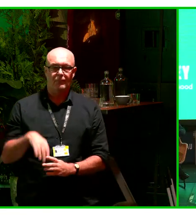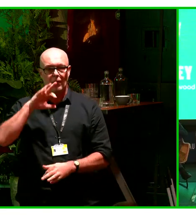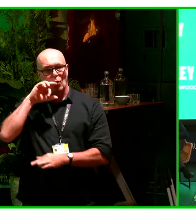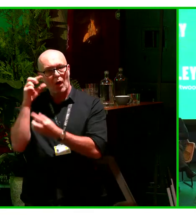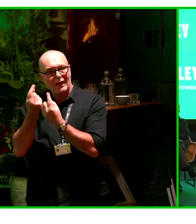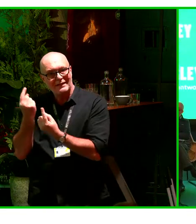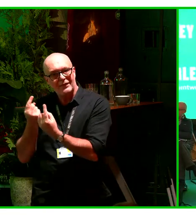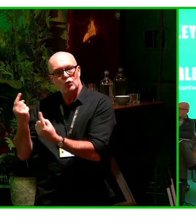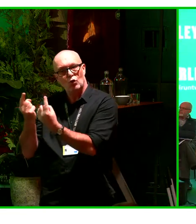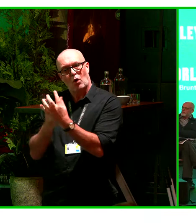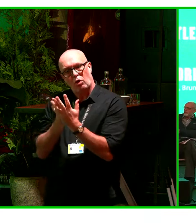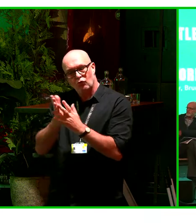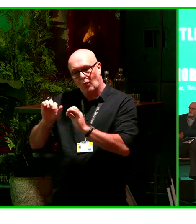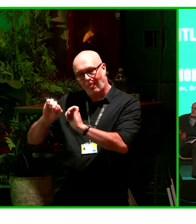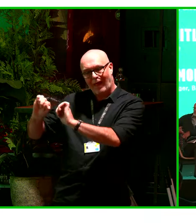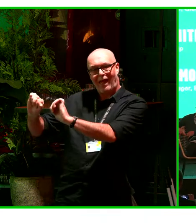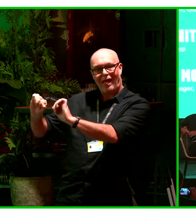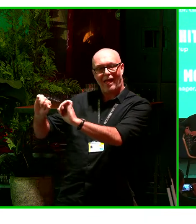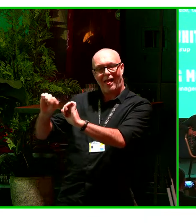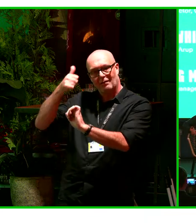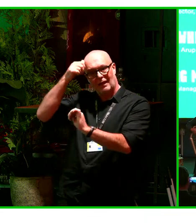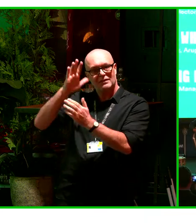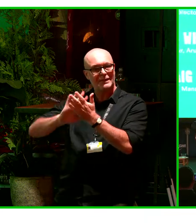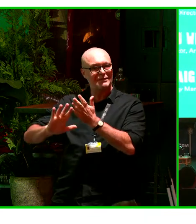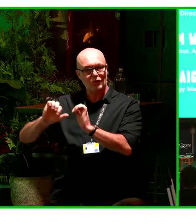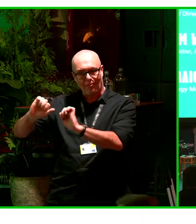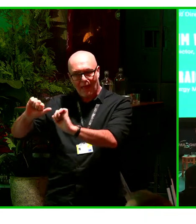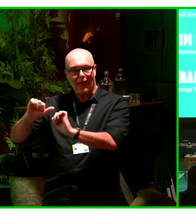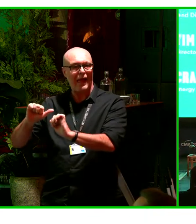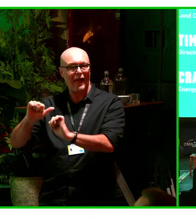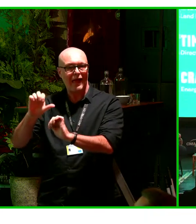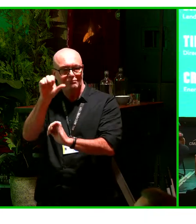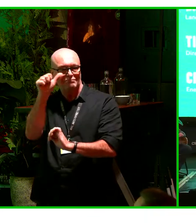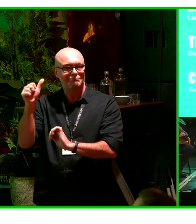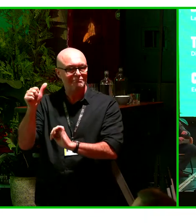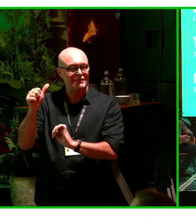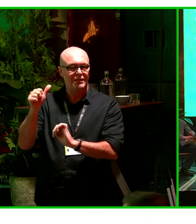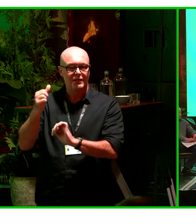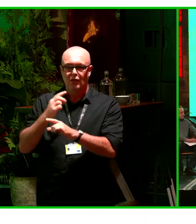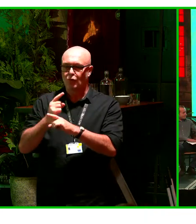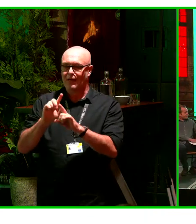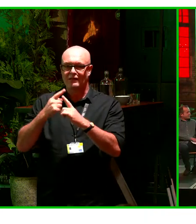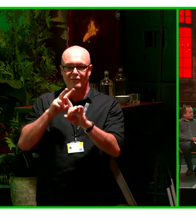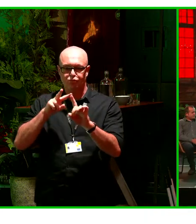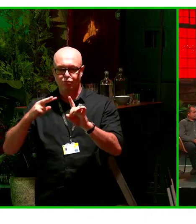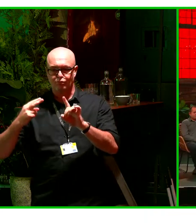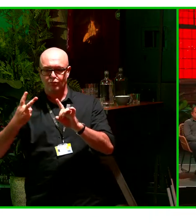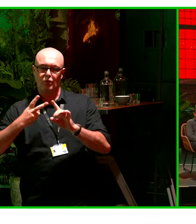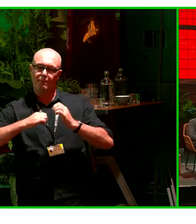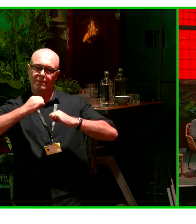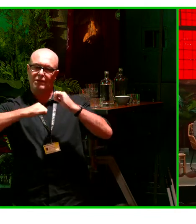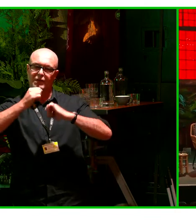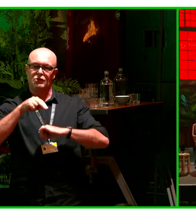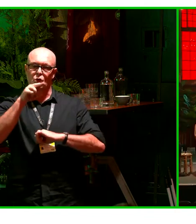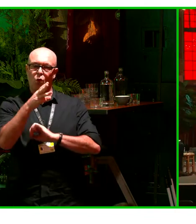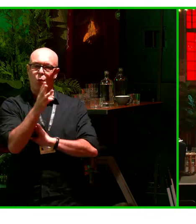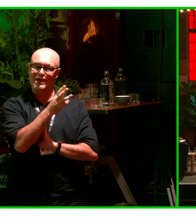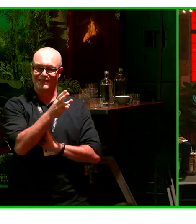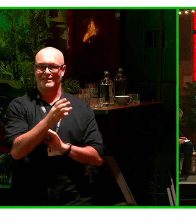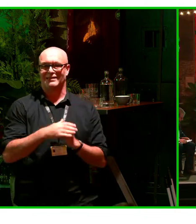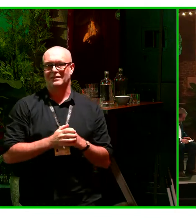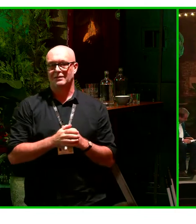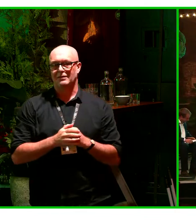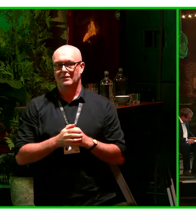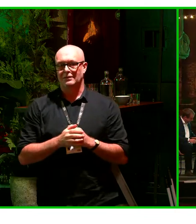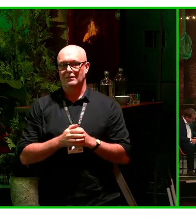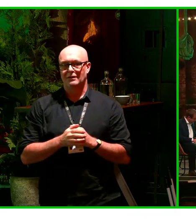through from their expertise and their experience, looking at different elements of buildings throughout the Northwest. So